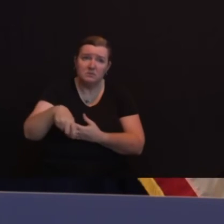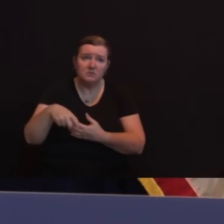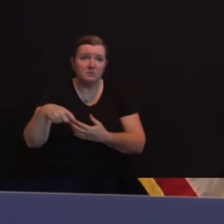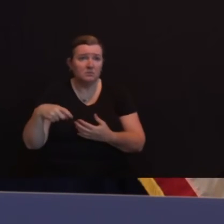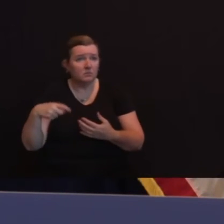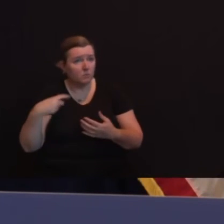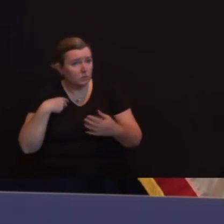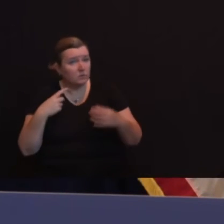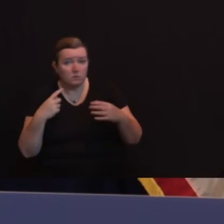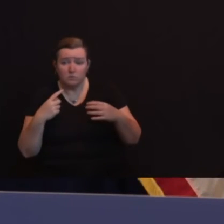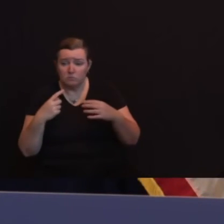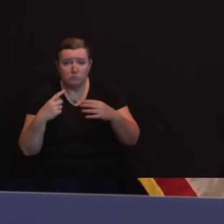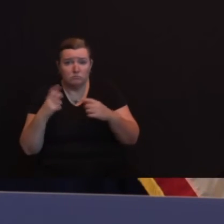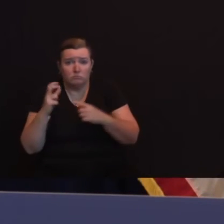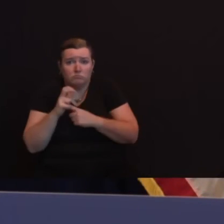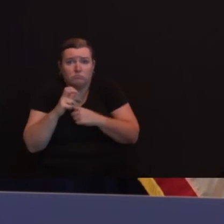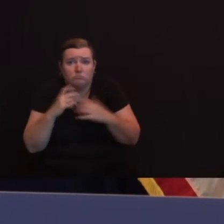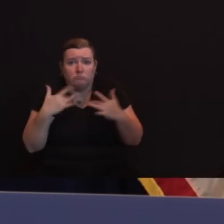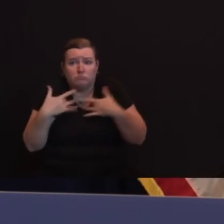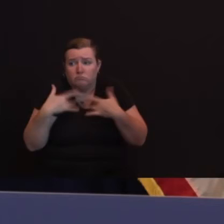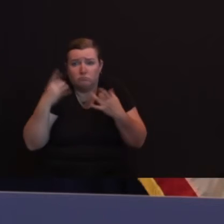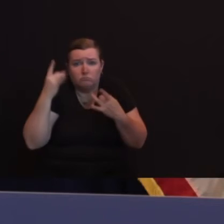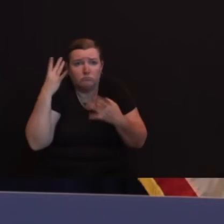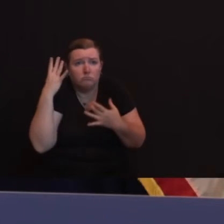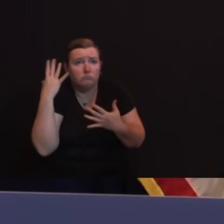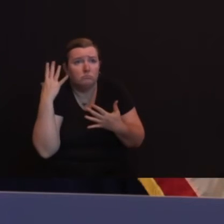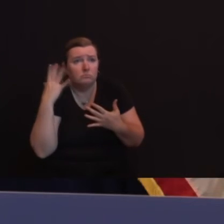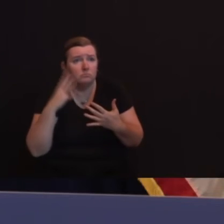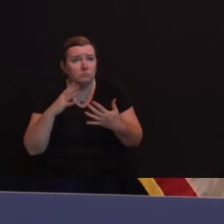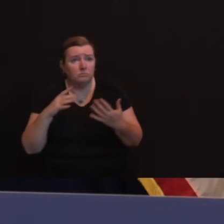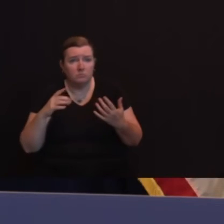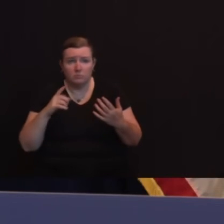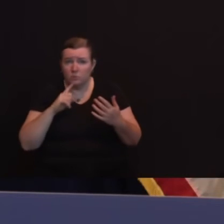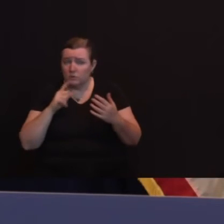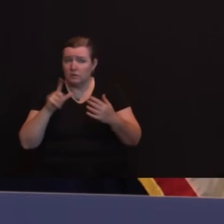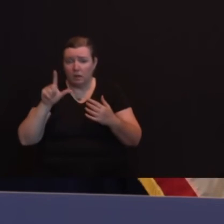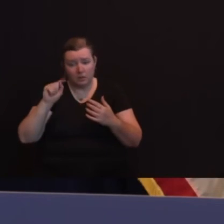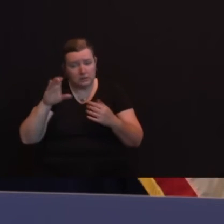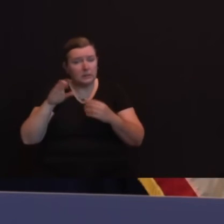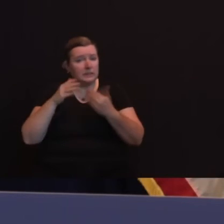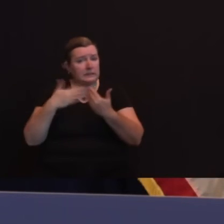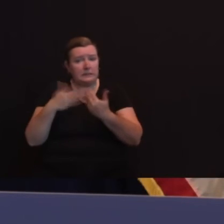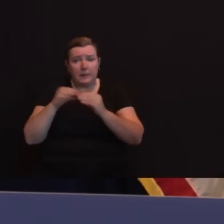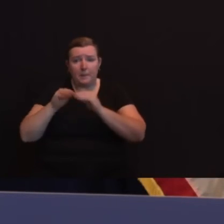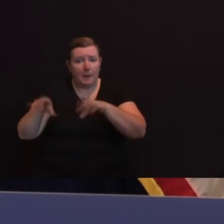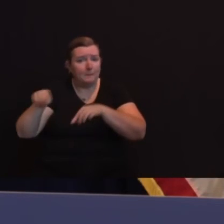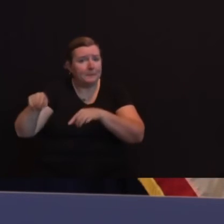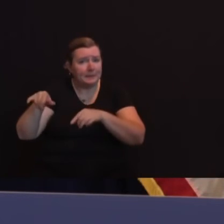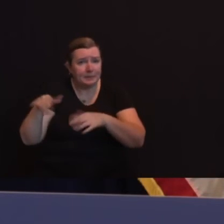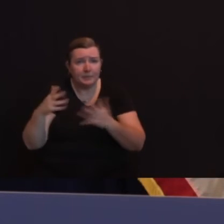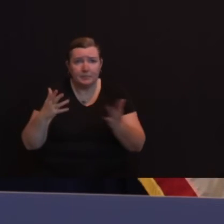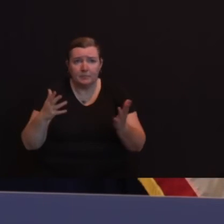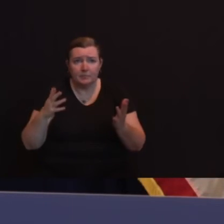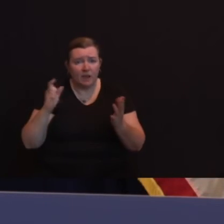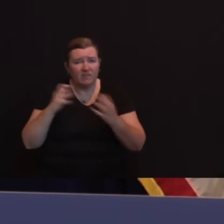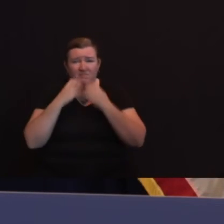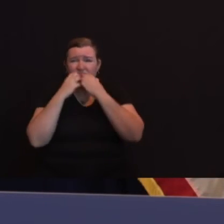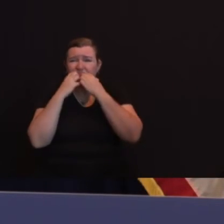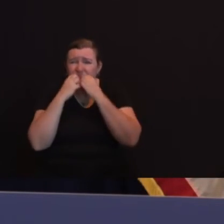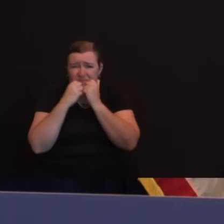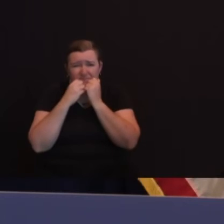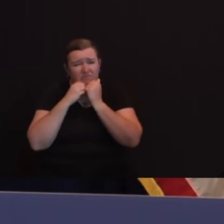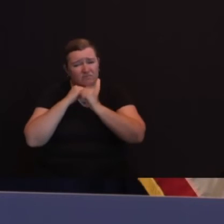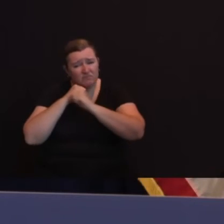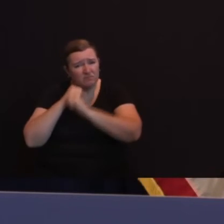outbreaks we are seeing in long-term care, so we need to be especially vigilant to protect this population.